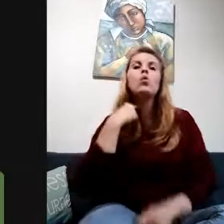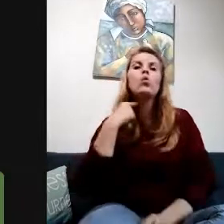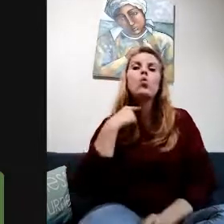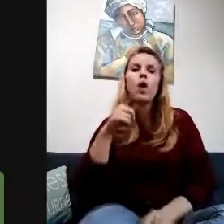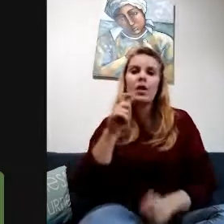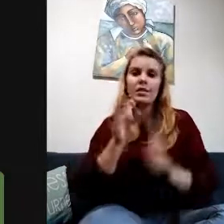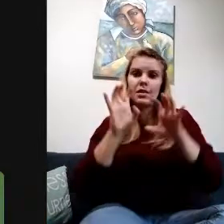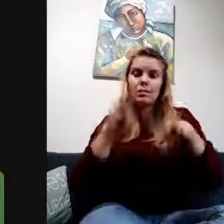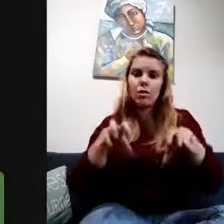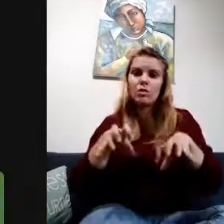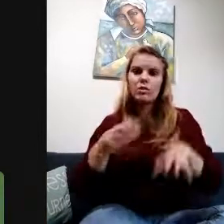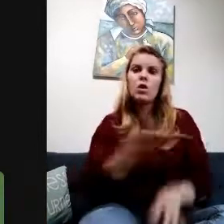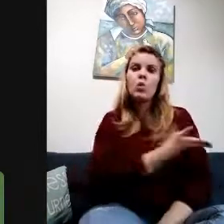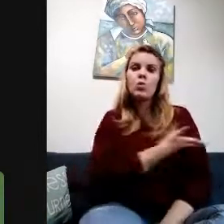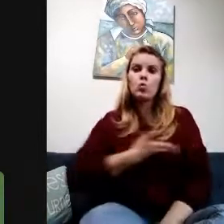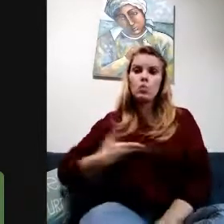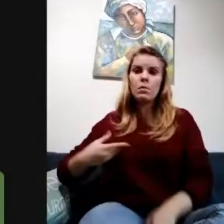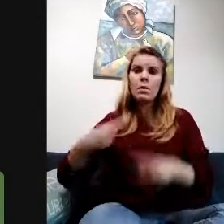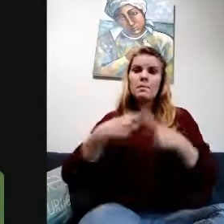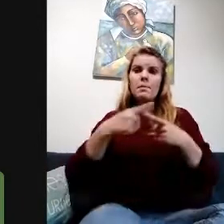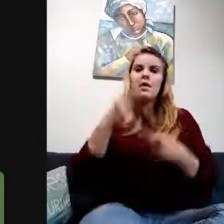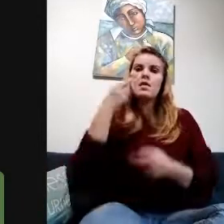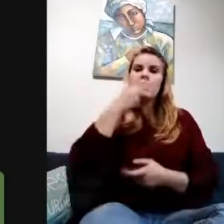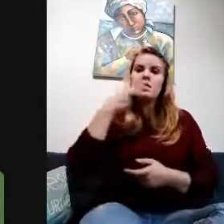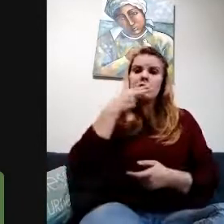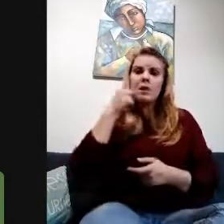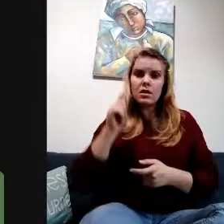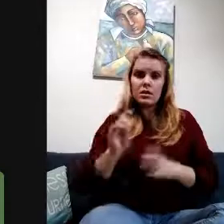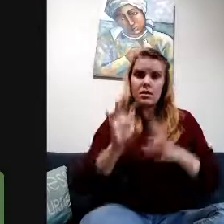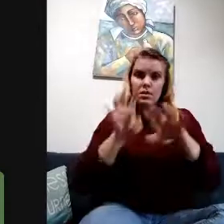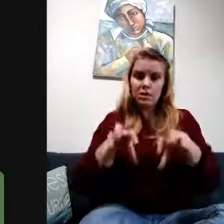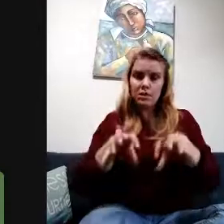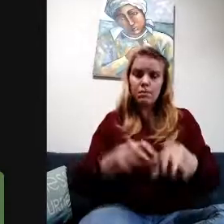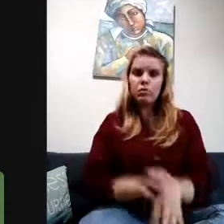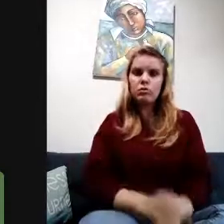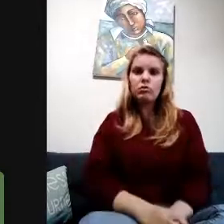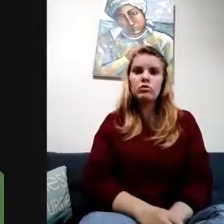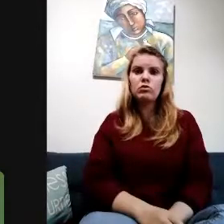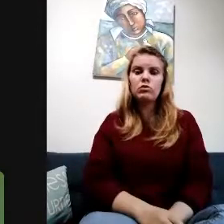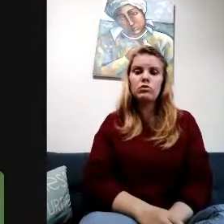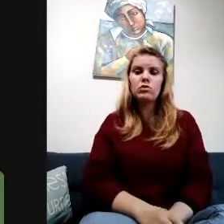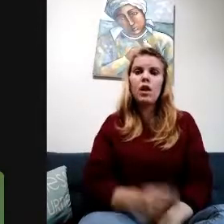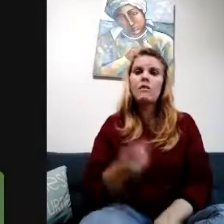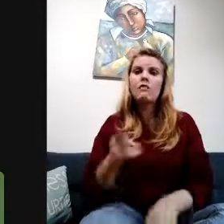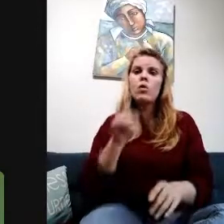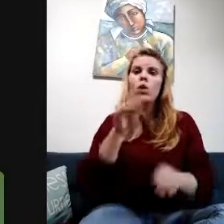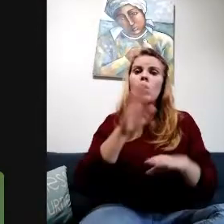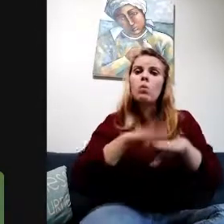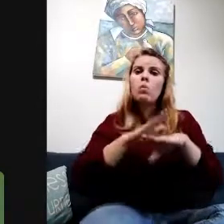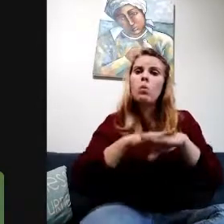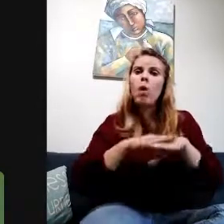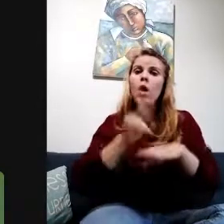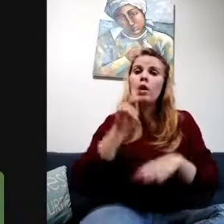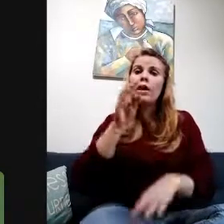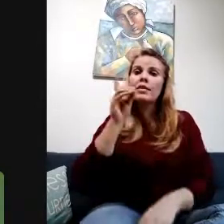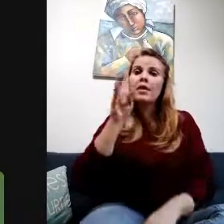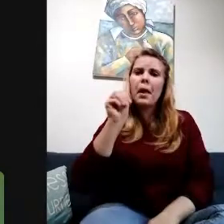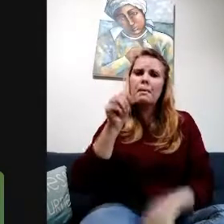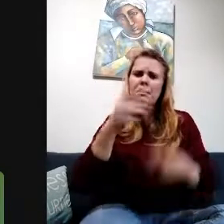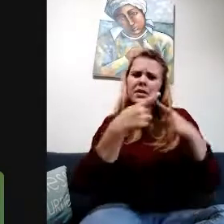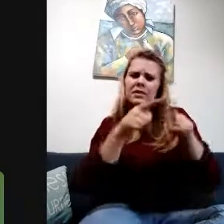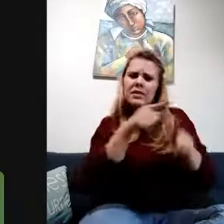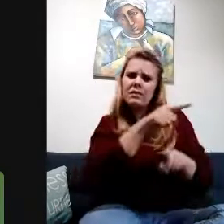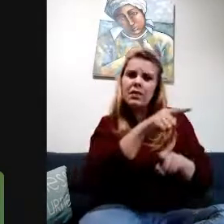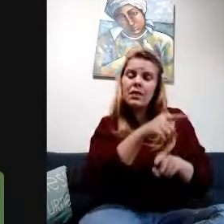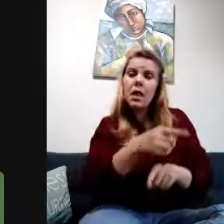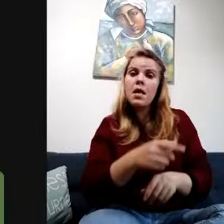red. Ladies Stableford will play off the red. There's one other thing that's strange at KDM. On the back left